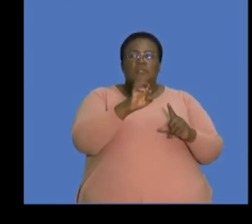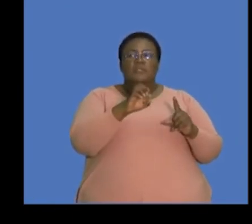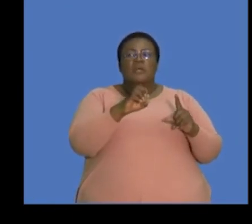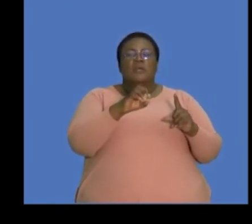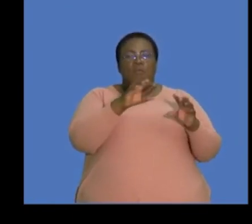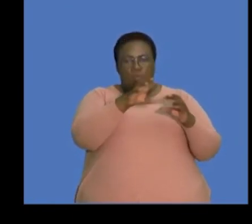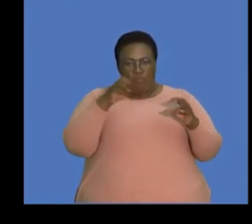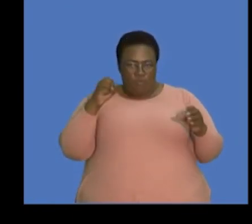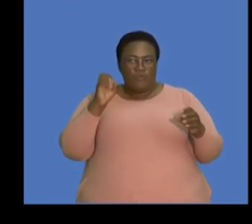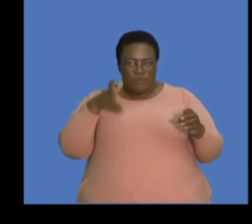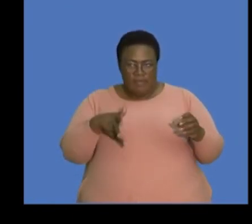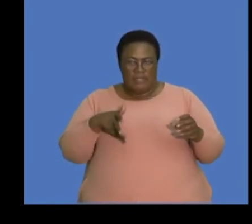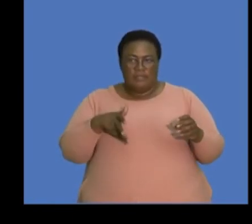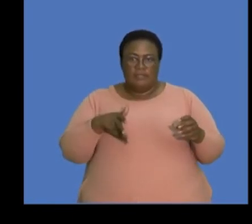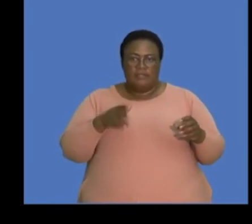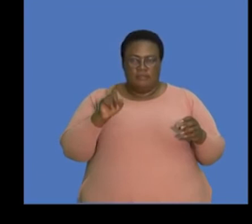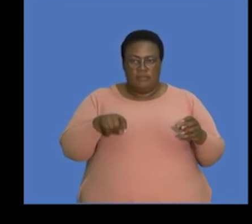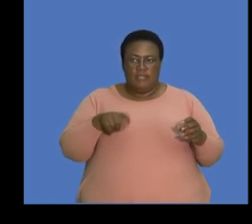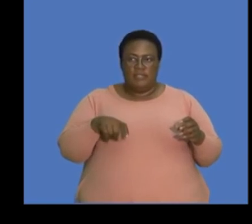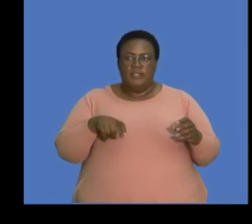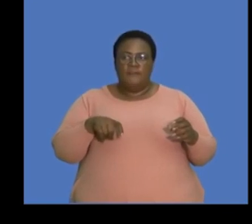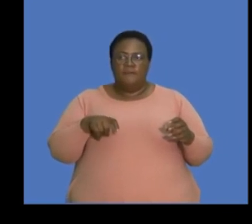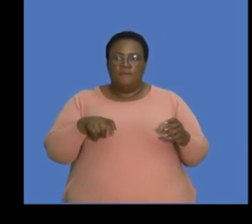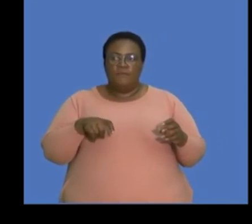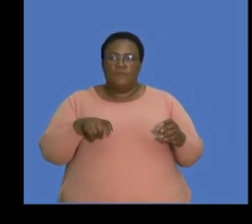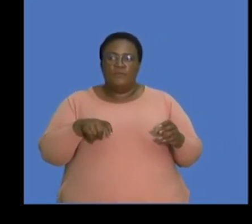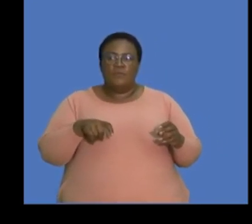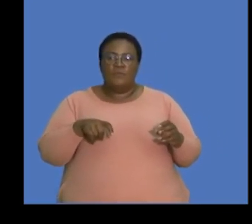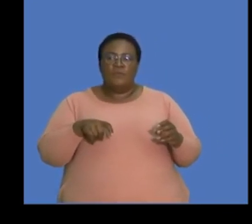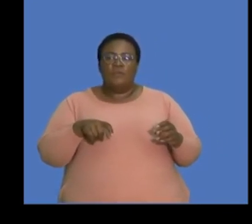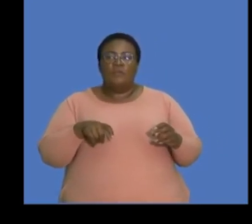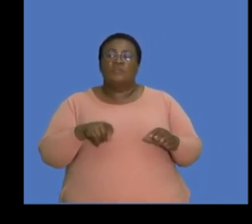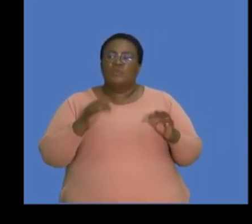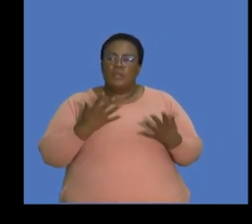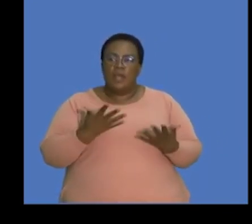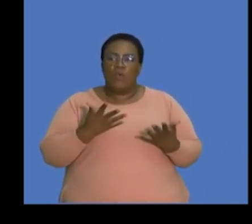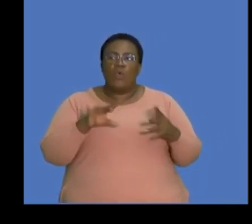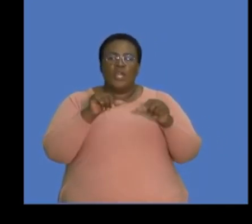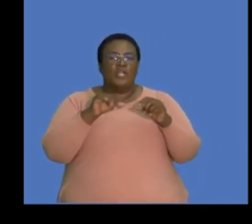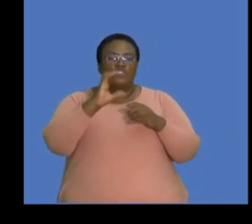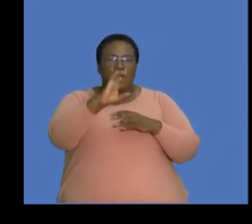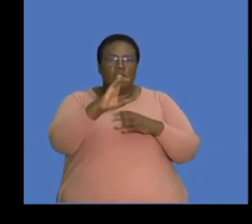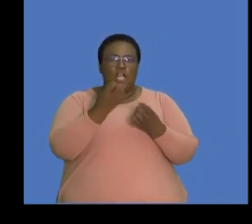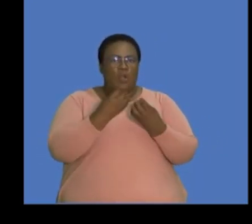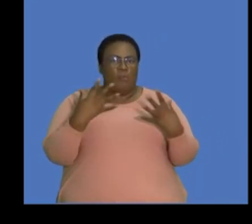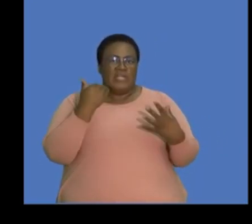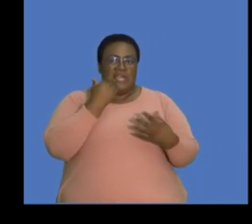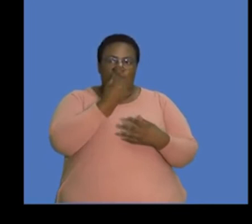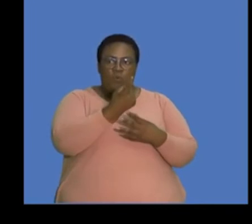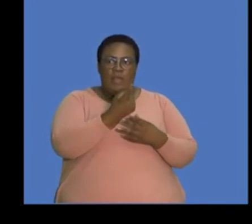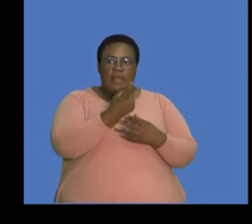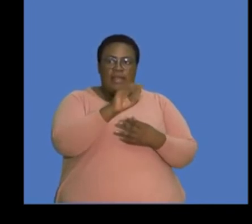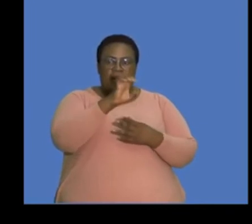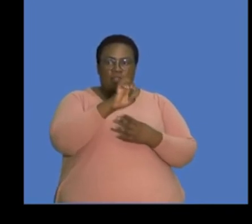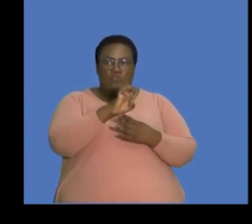removed. We've been saying this, many times before. Now it says, what is the magnitude of the charge if one